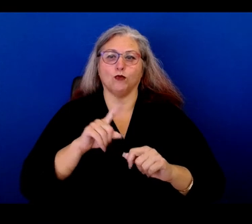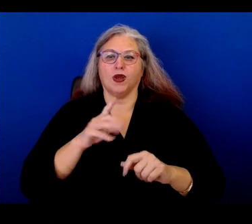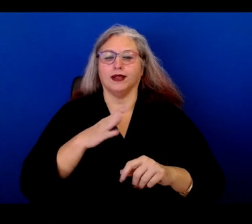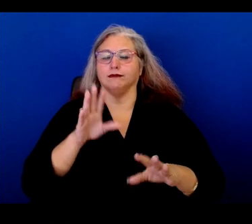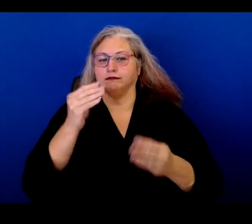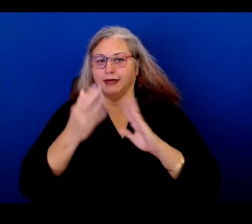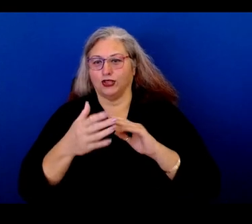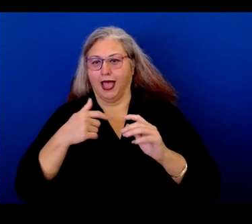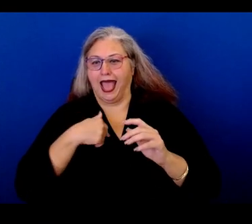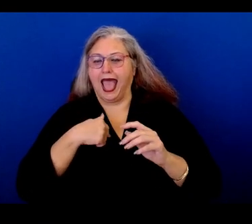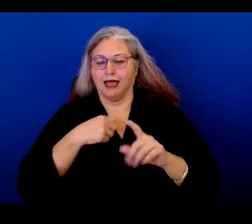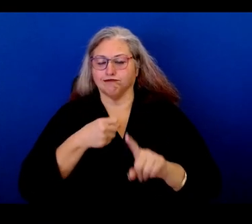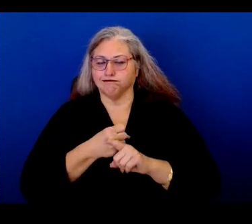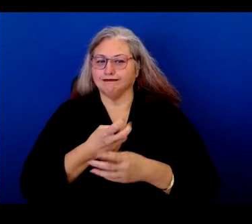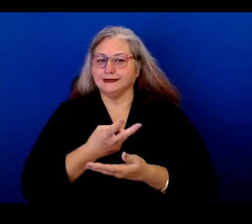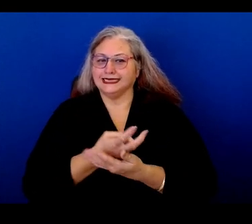PS, I get seizures,